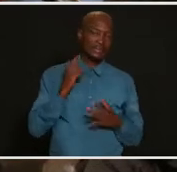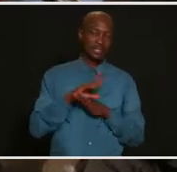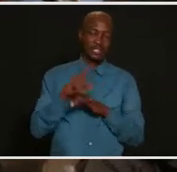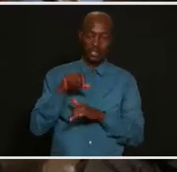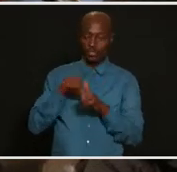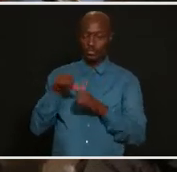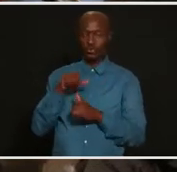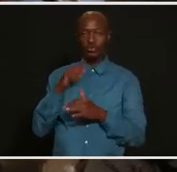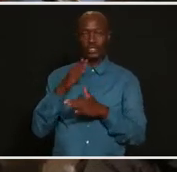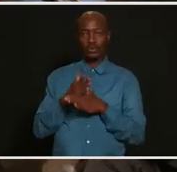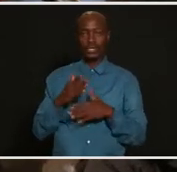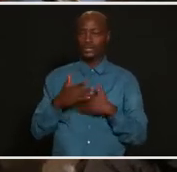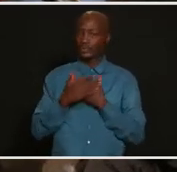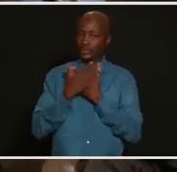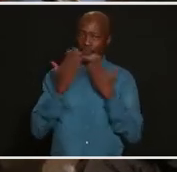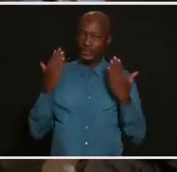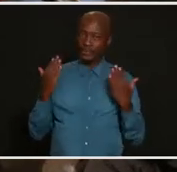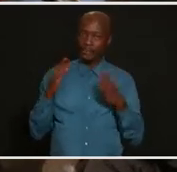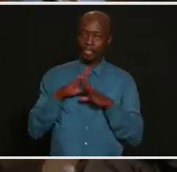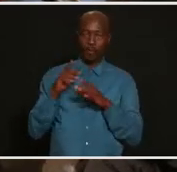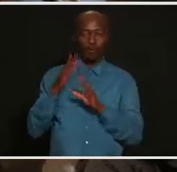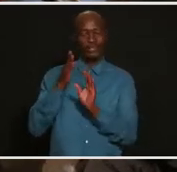the psychologists